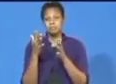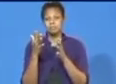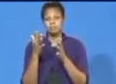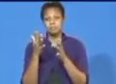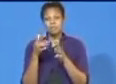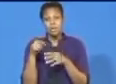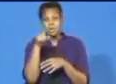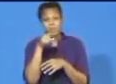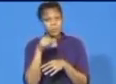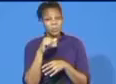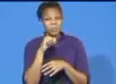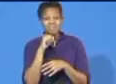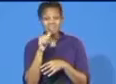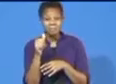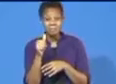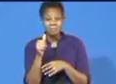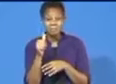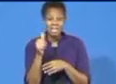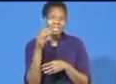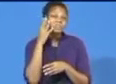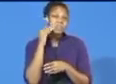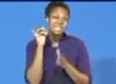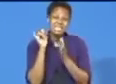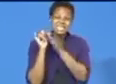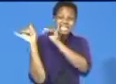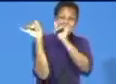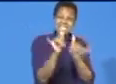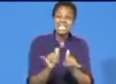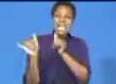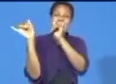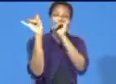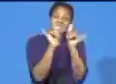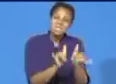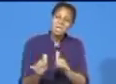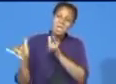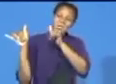you would still not be in it. If you could have fixed it,